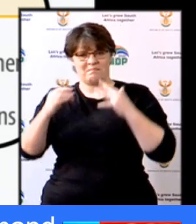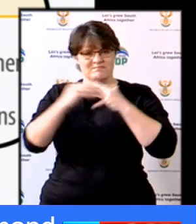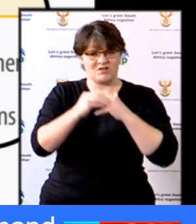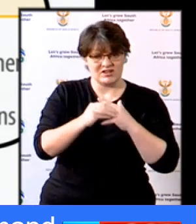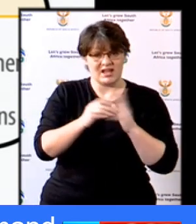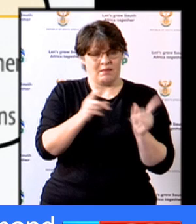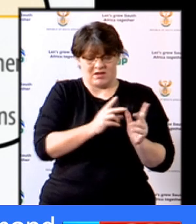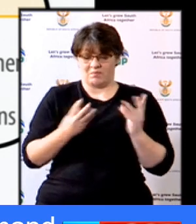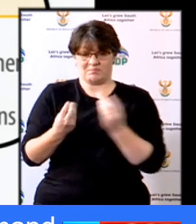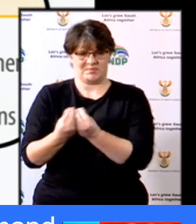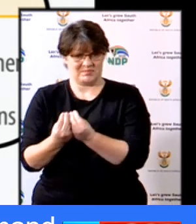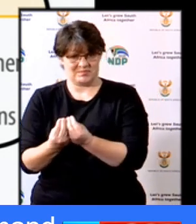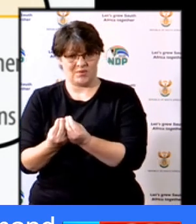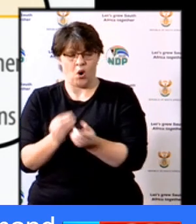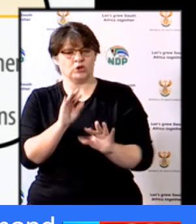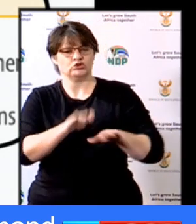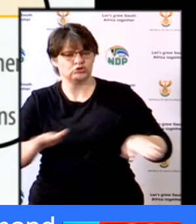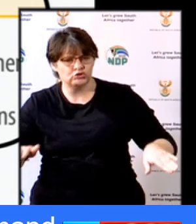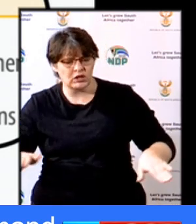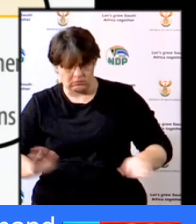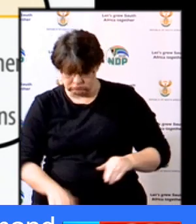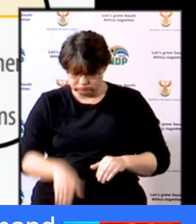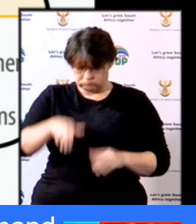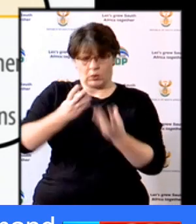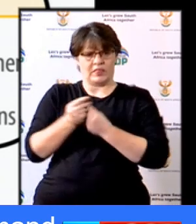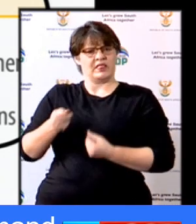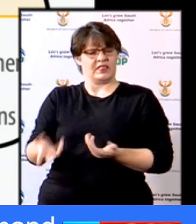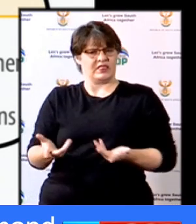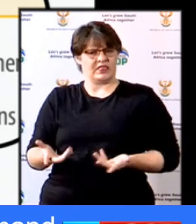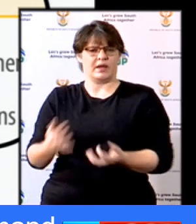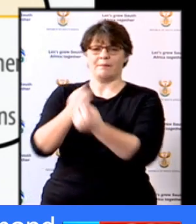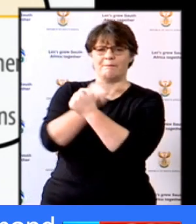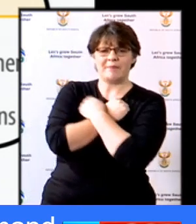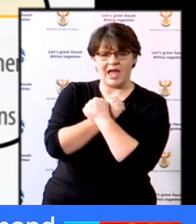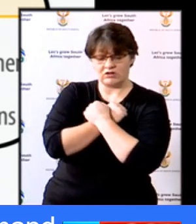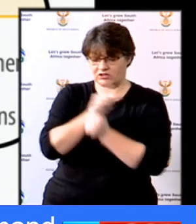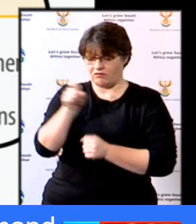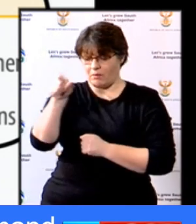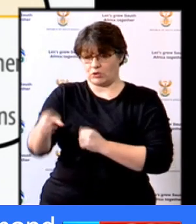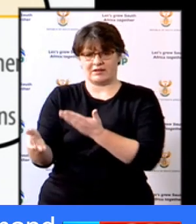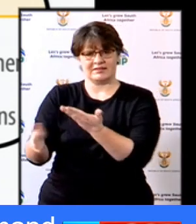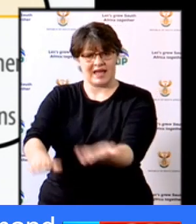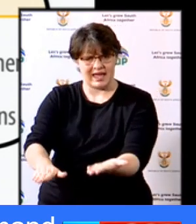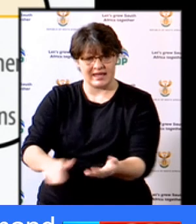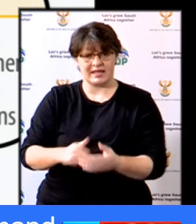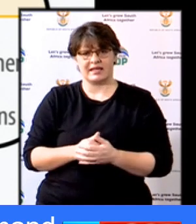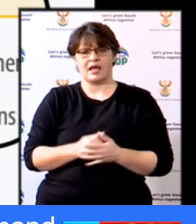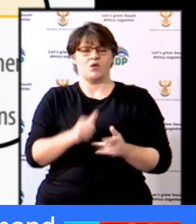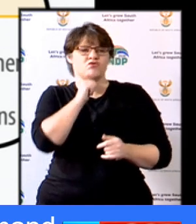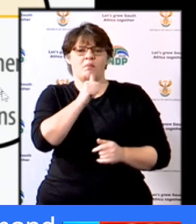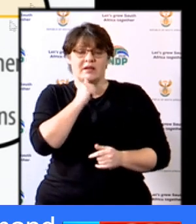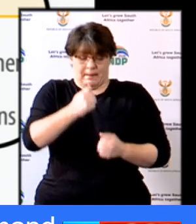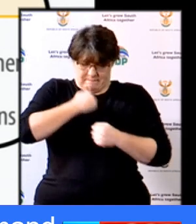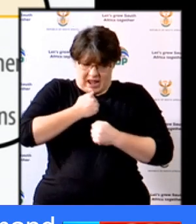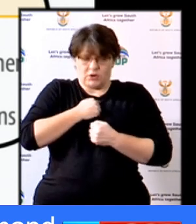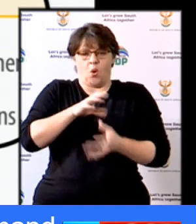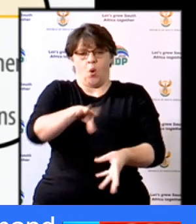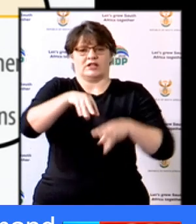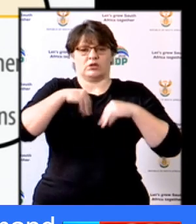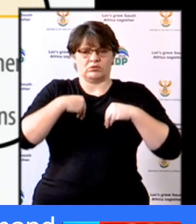foster children. Children, parents of the deceased, whether biological,